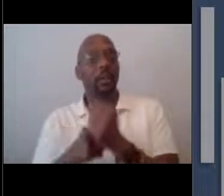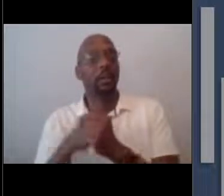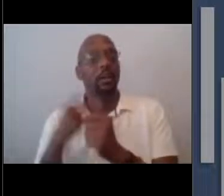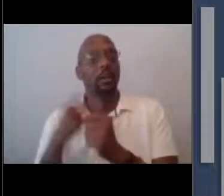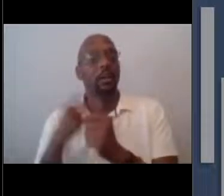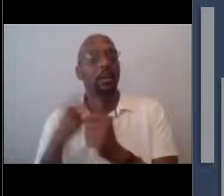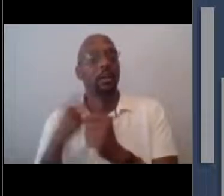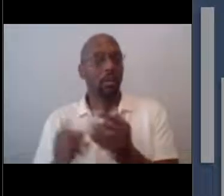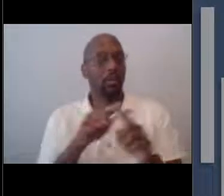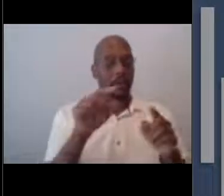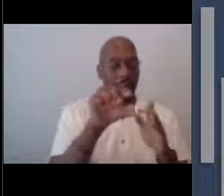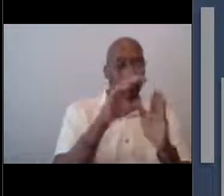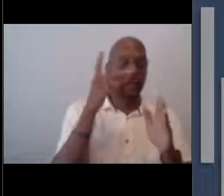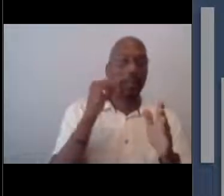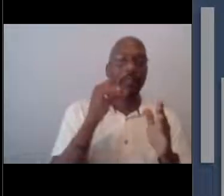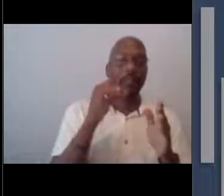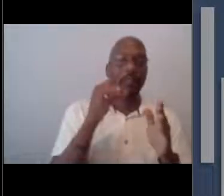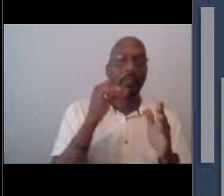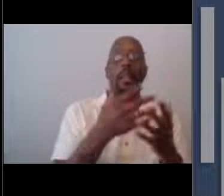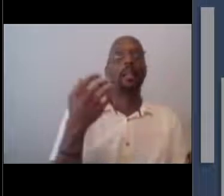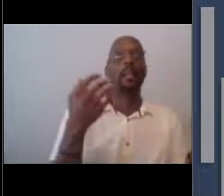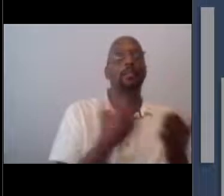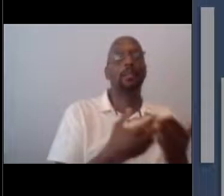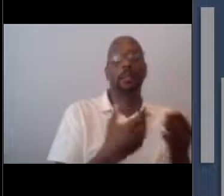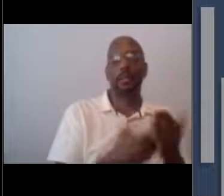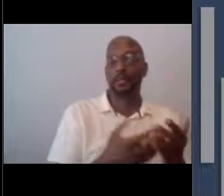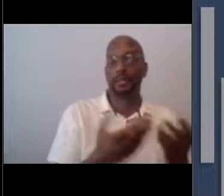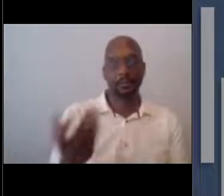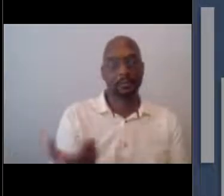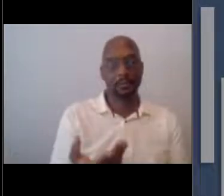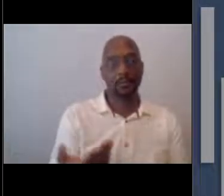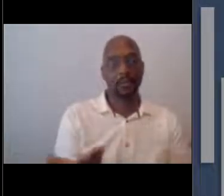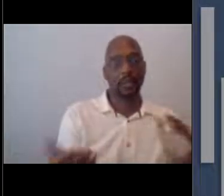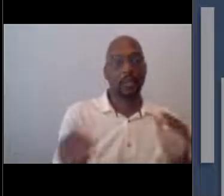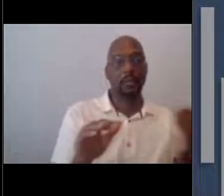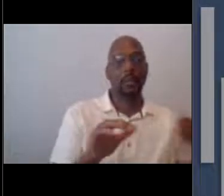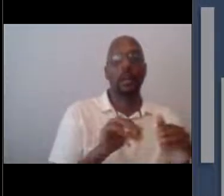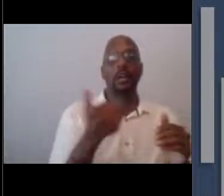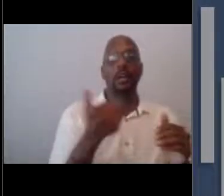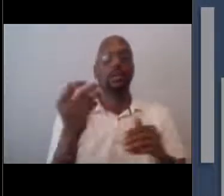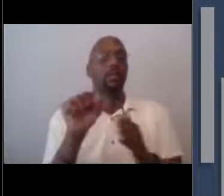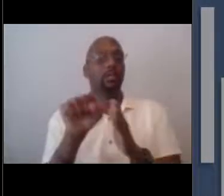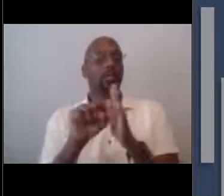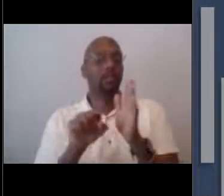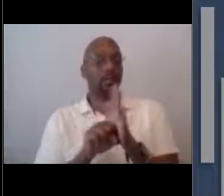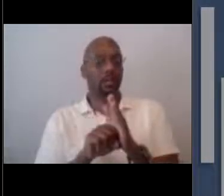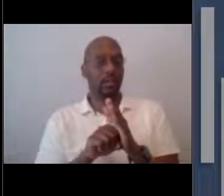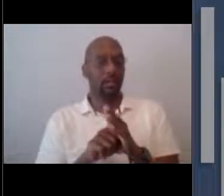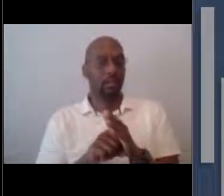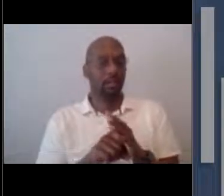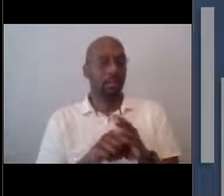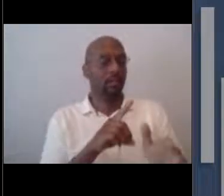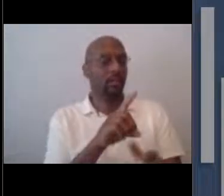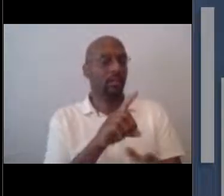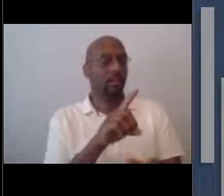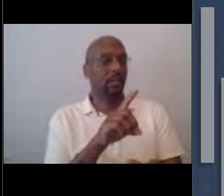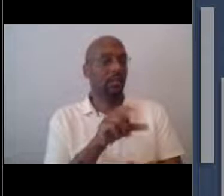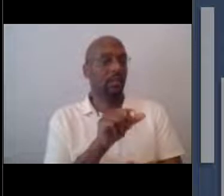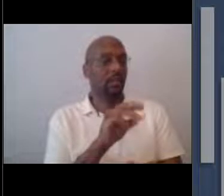I was remiss in not thanking Fardad, Falak Farsa, and D Lam and her team with the